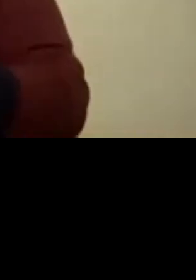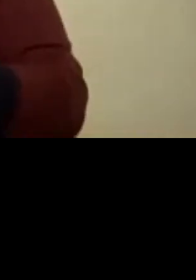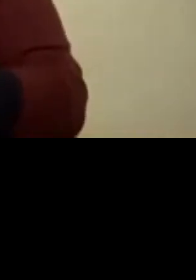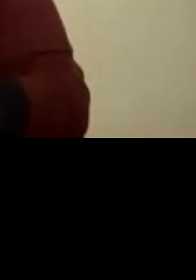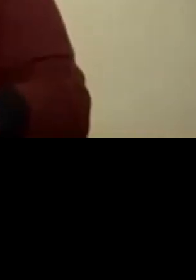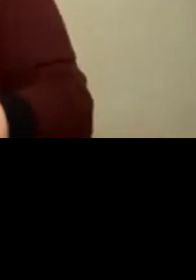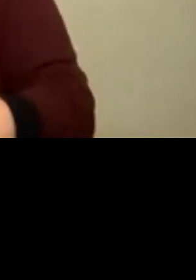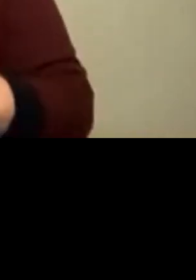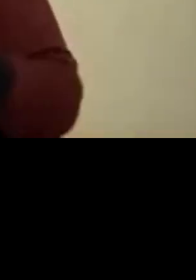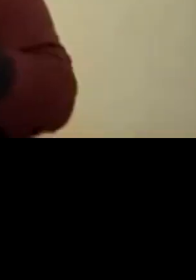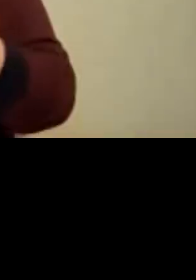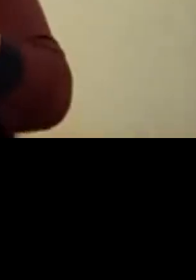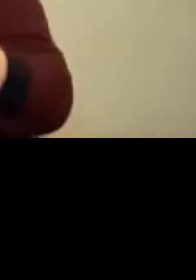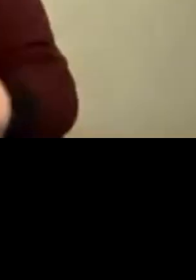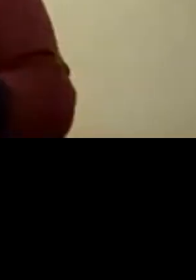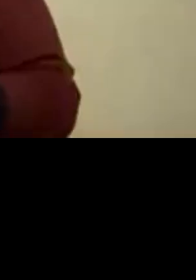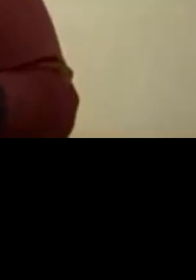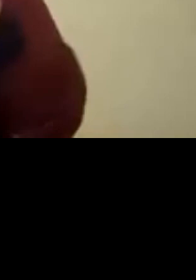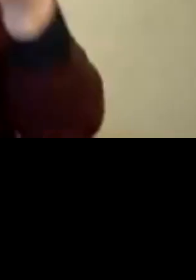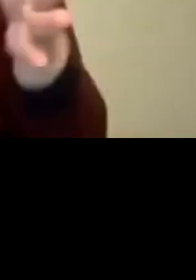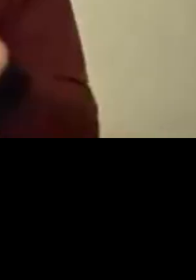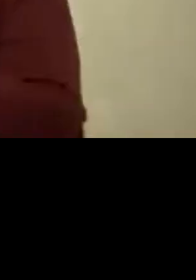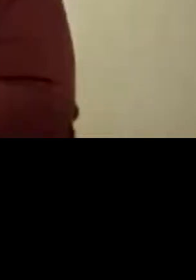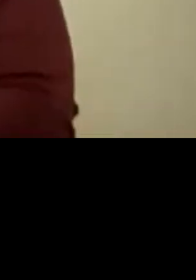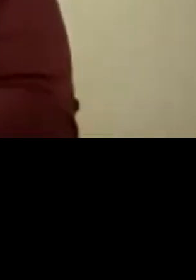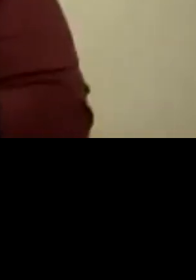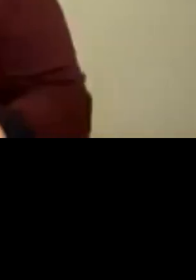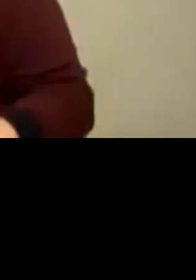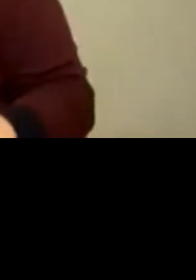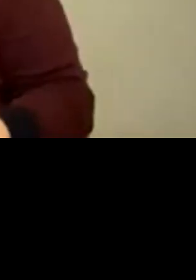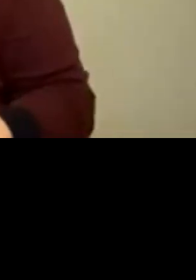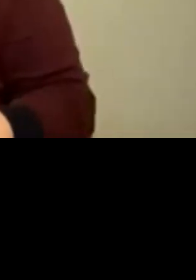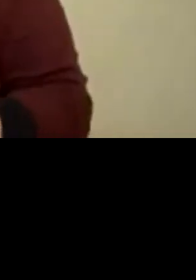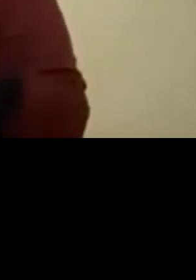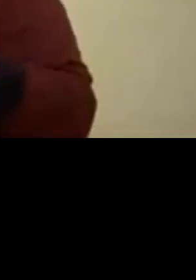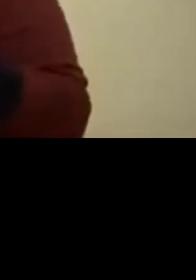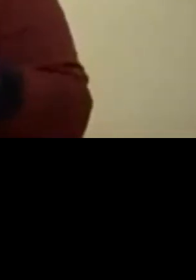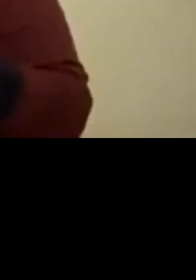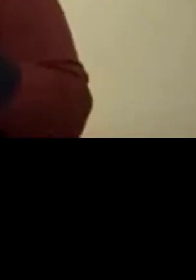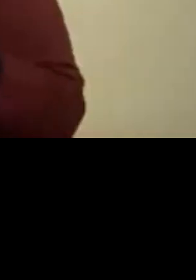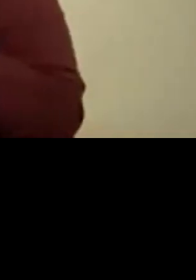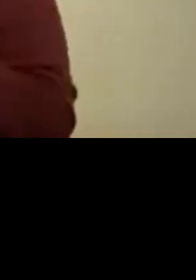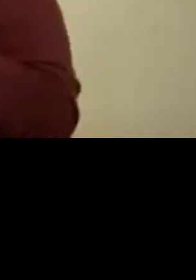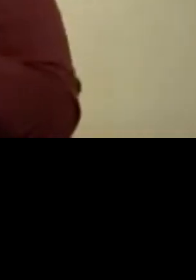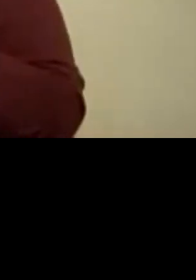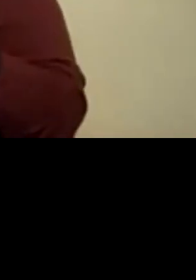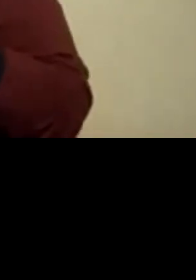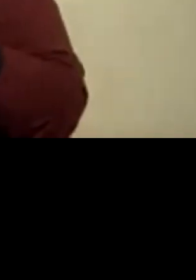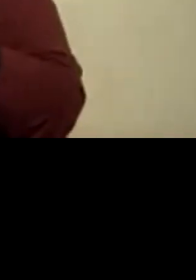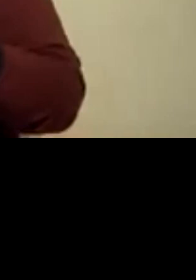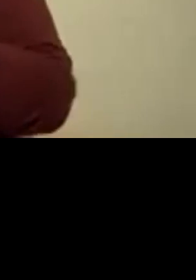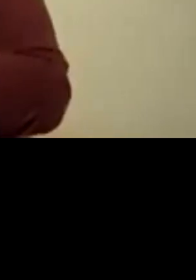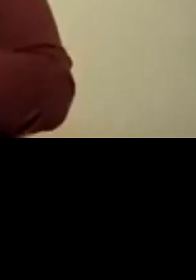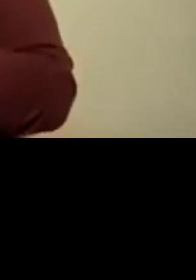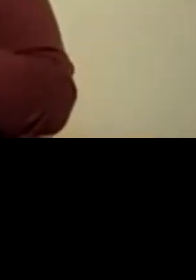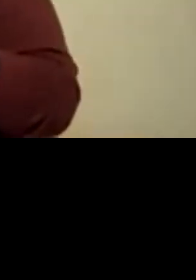Yes, great question. Kim, I remember we talked about this, and it was something that I was